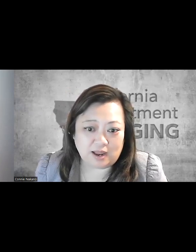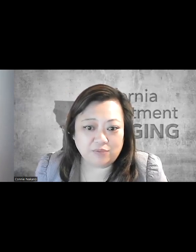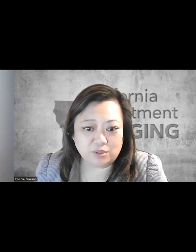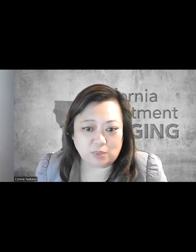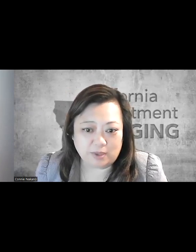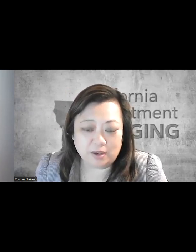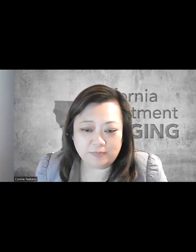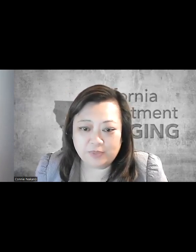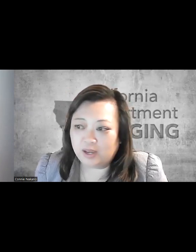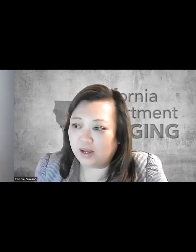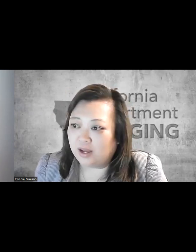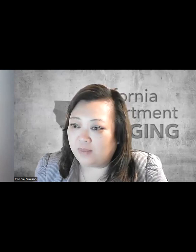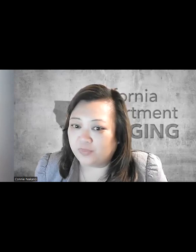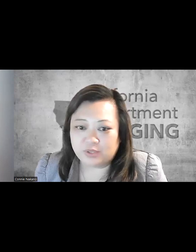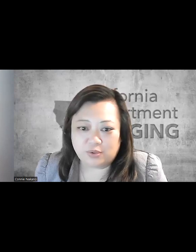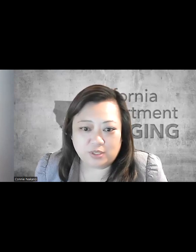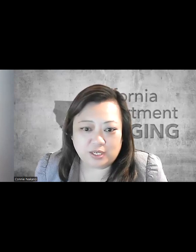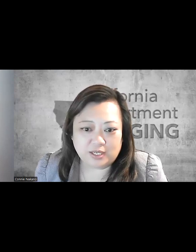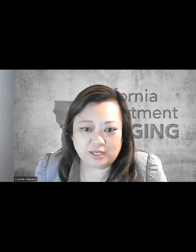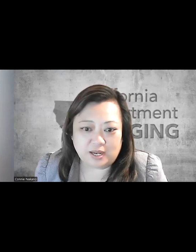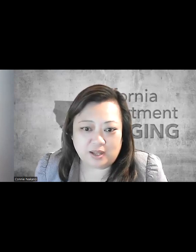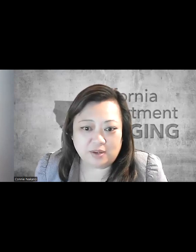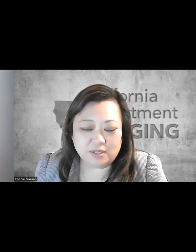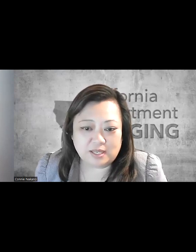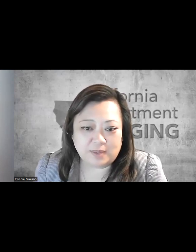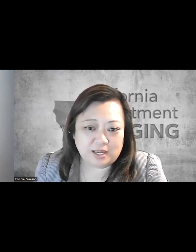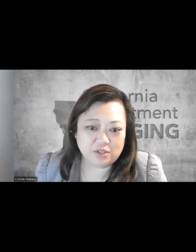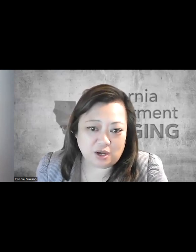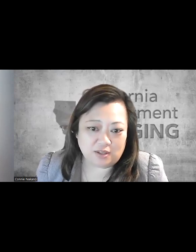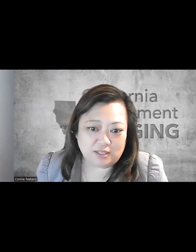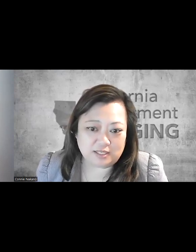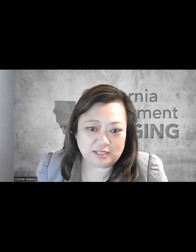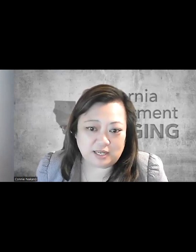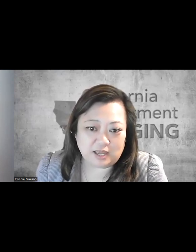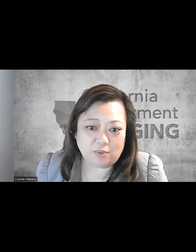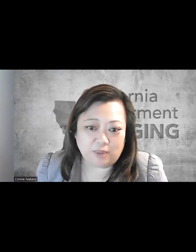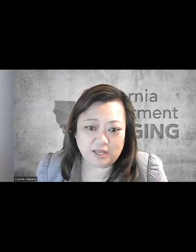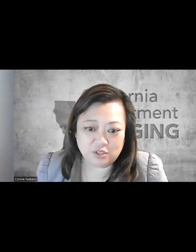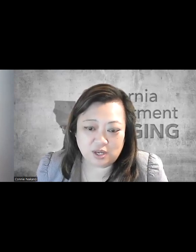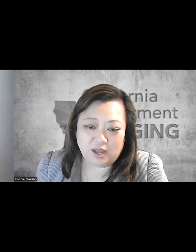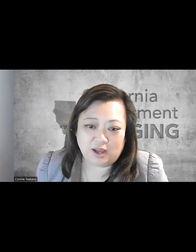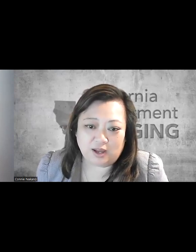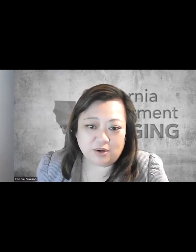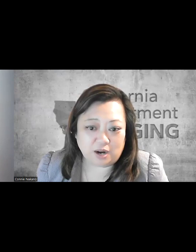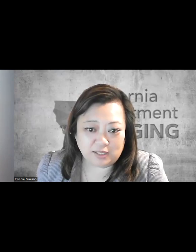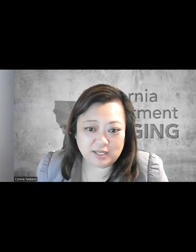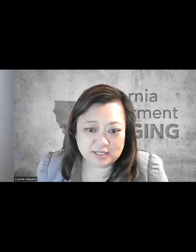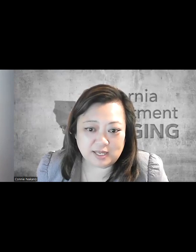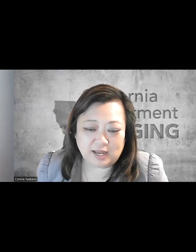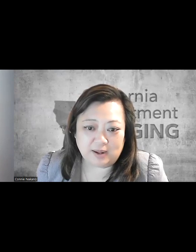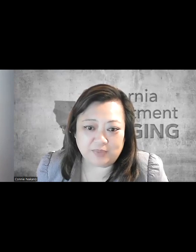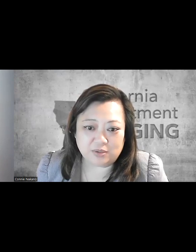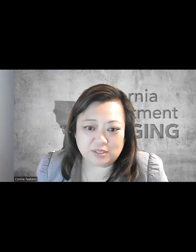available after this webinar. So you can, there is a page on the CDA homepage under